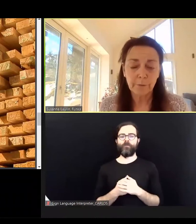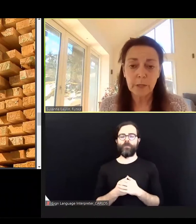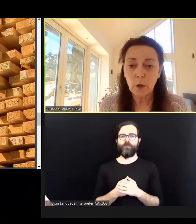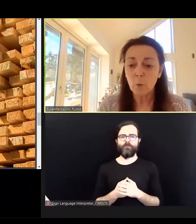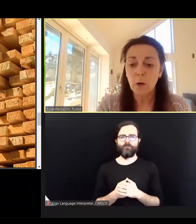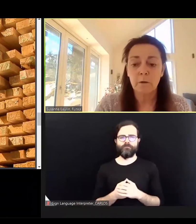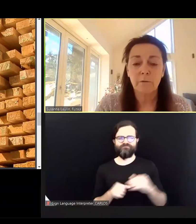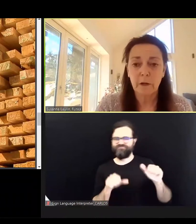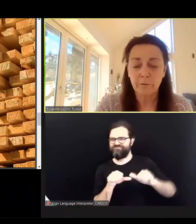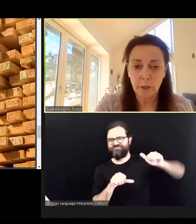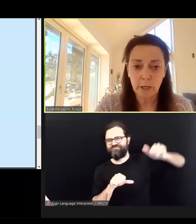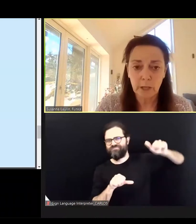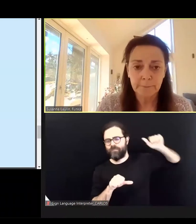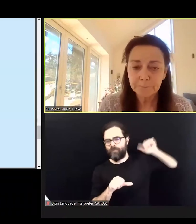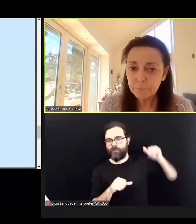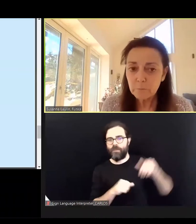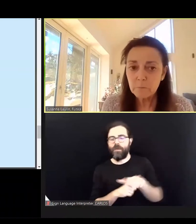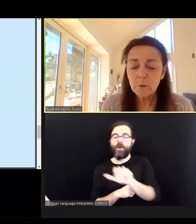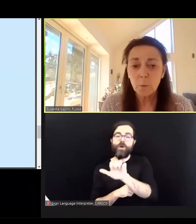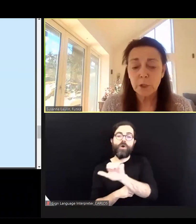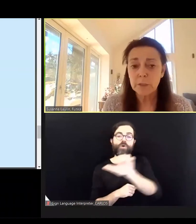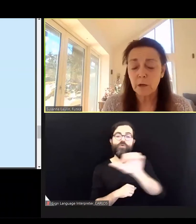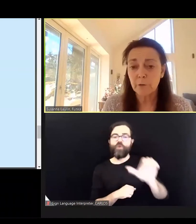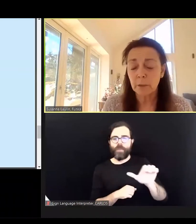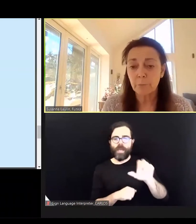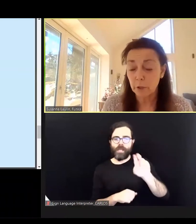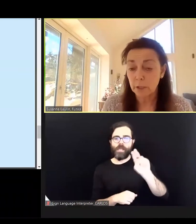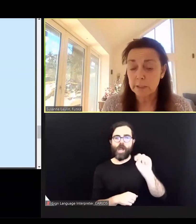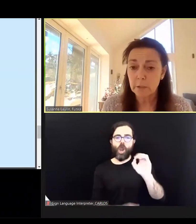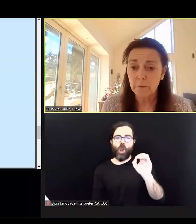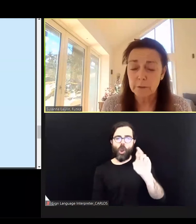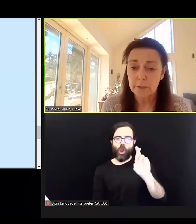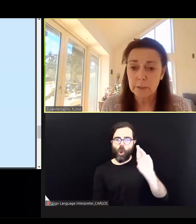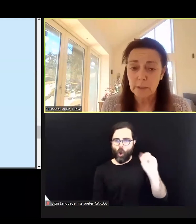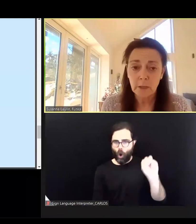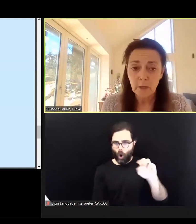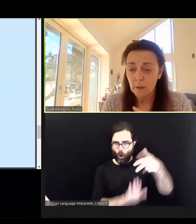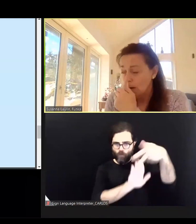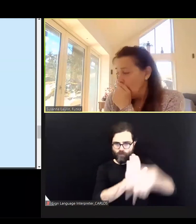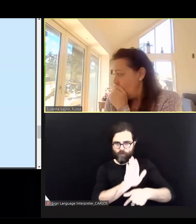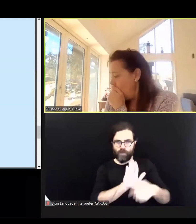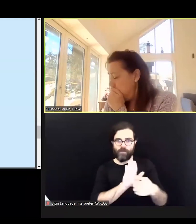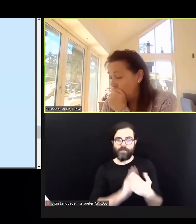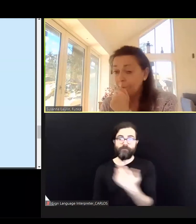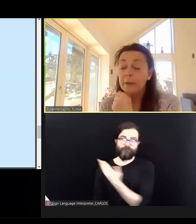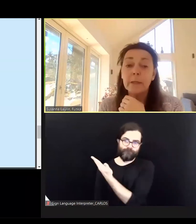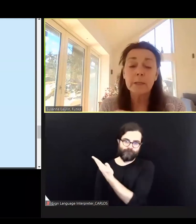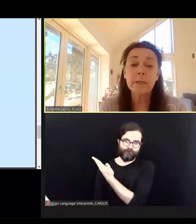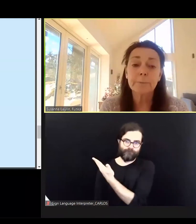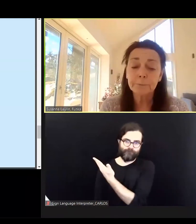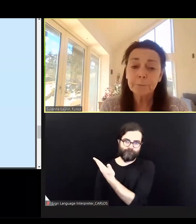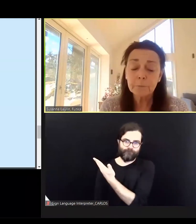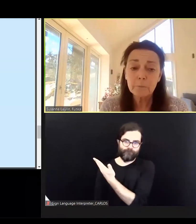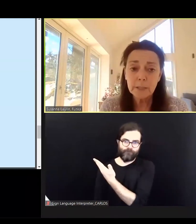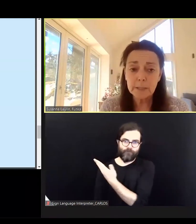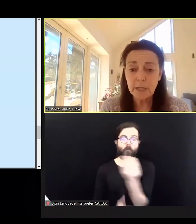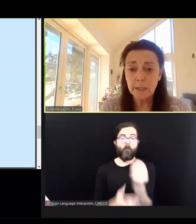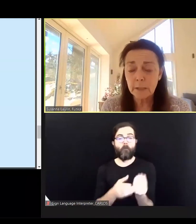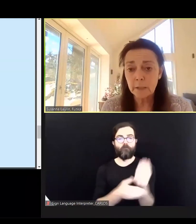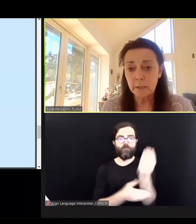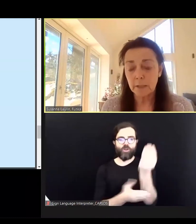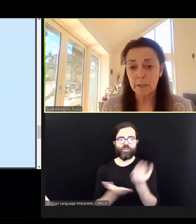towards, they're really backwards pointing, and now pointing to standards that are outdated since long. In Europe,